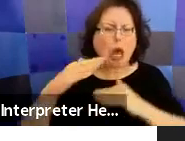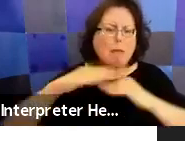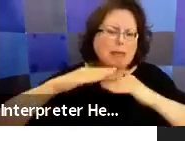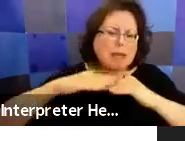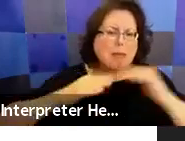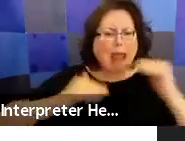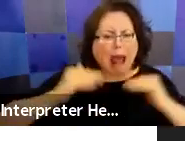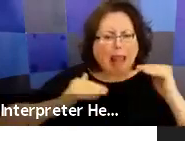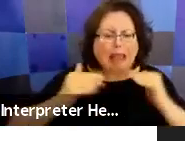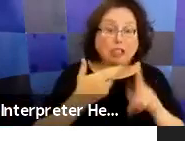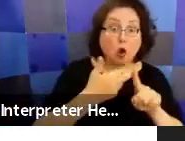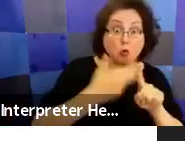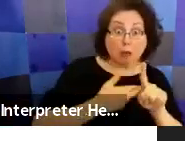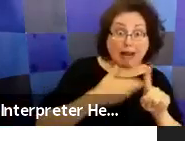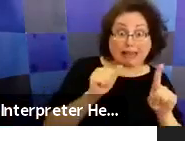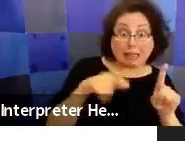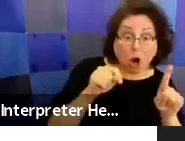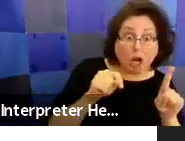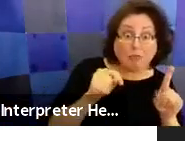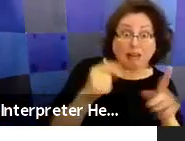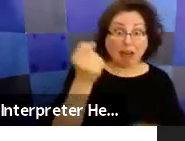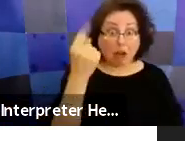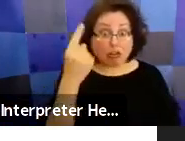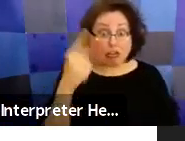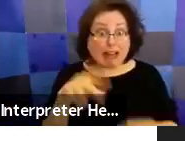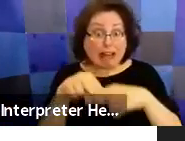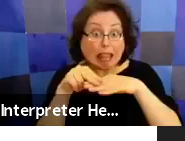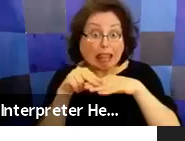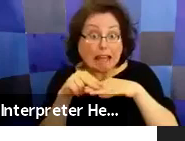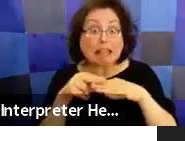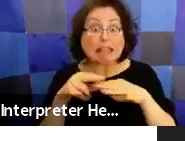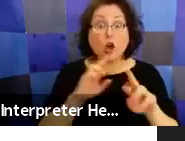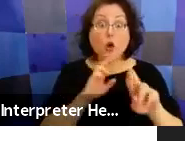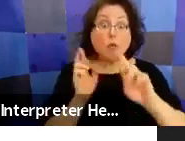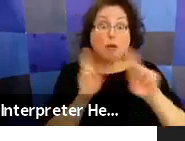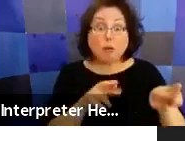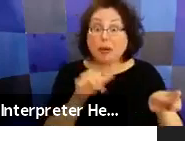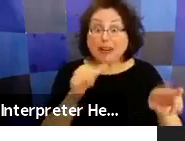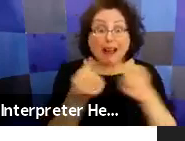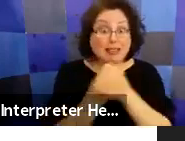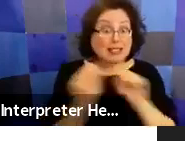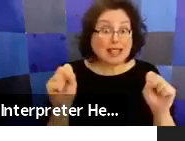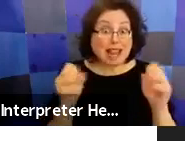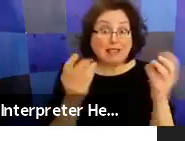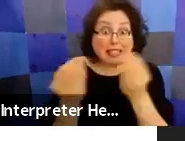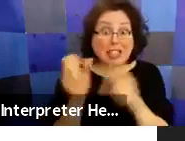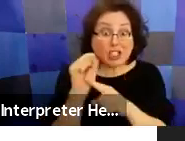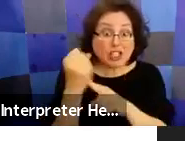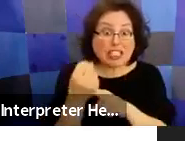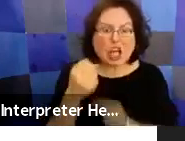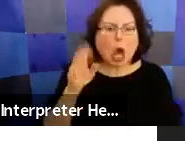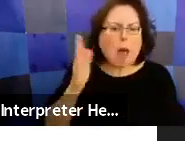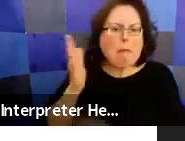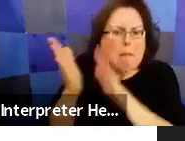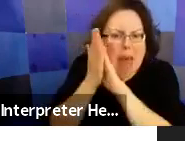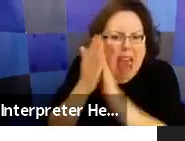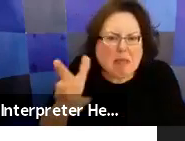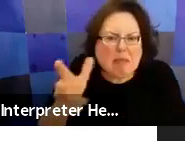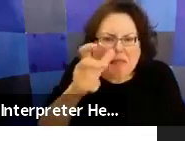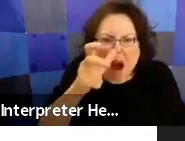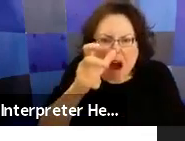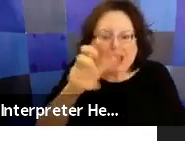apartment, understanding a lease, being able to report unsafe conditions or things like bed bugs or broken